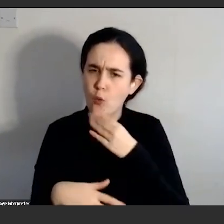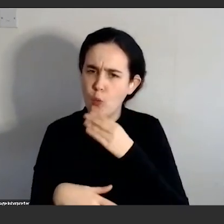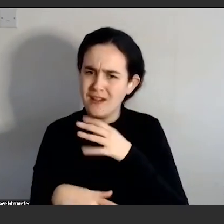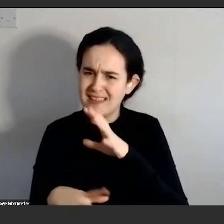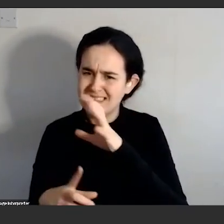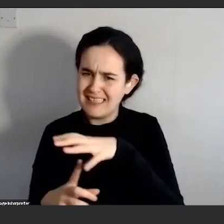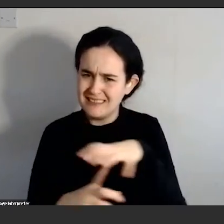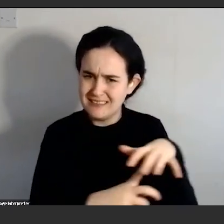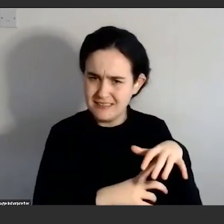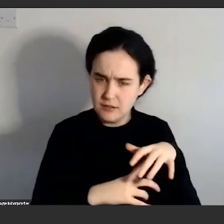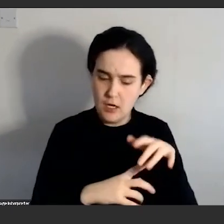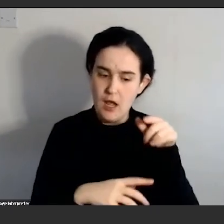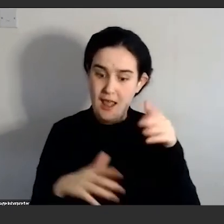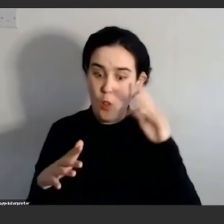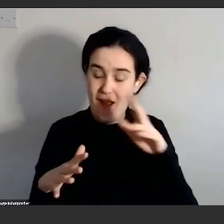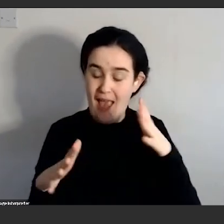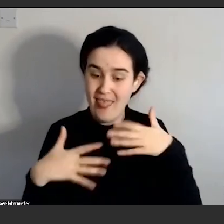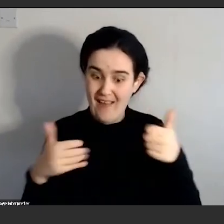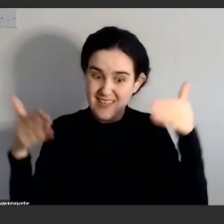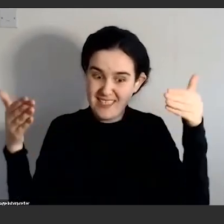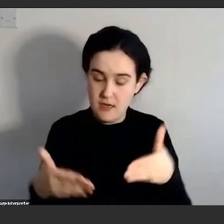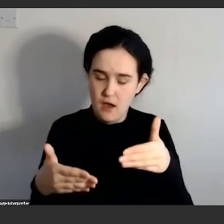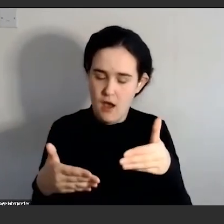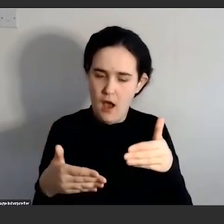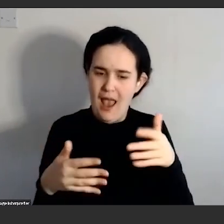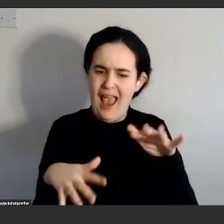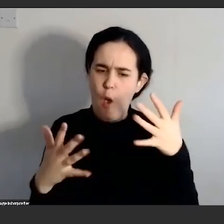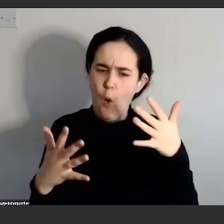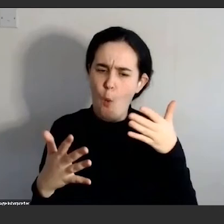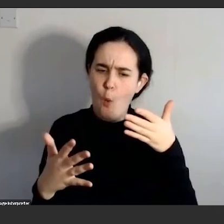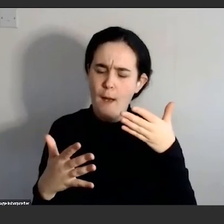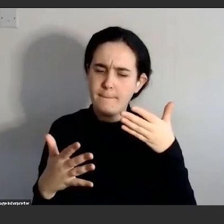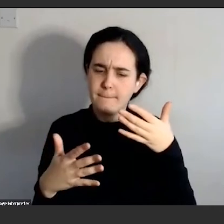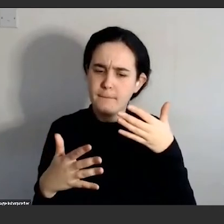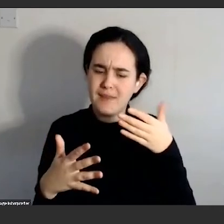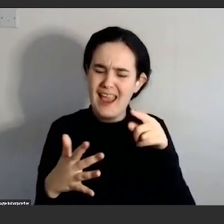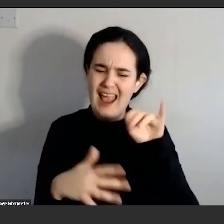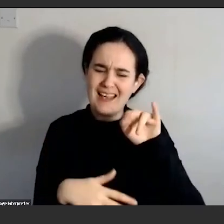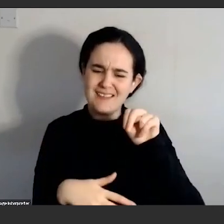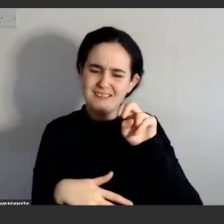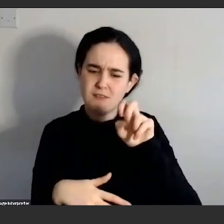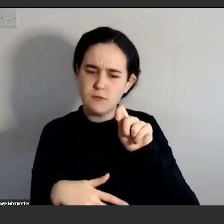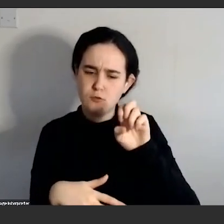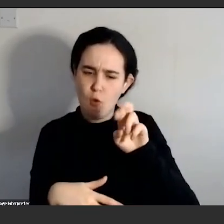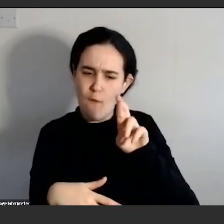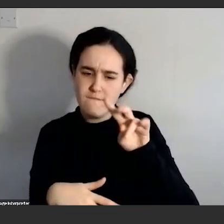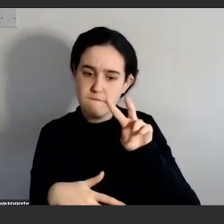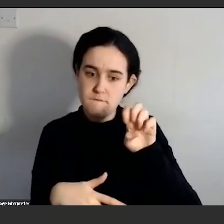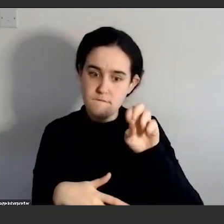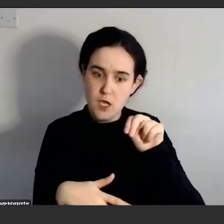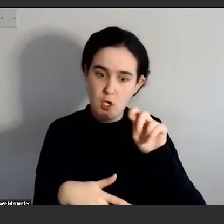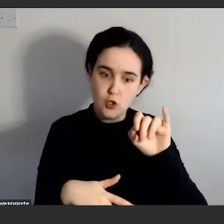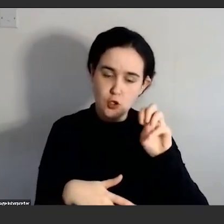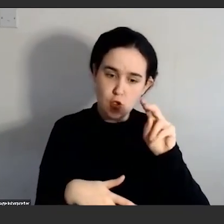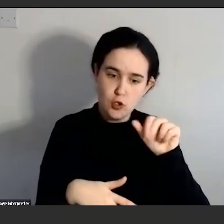When you do vaccination campaigns, which basically means that you will be vaccinating a lot of children